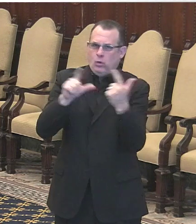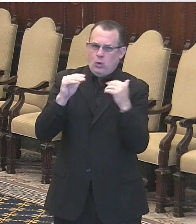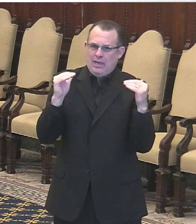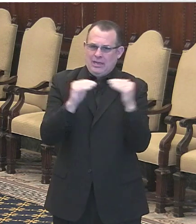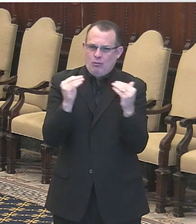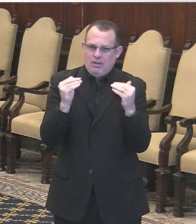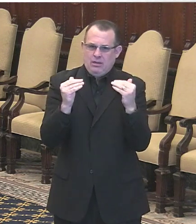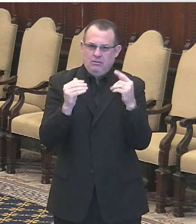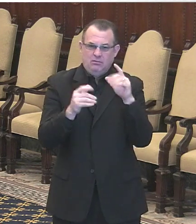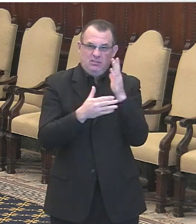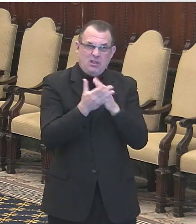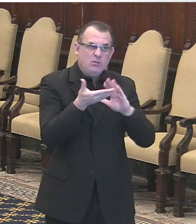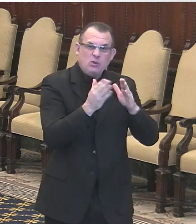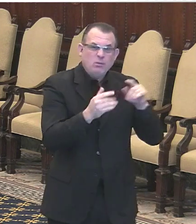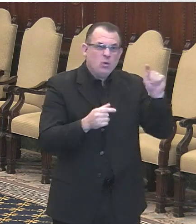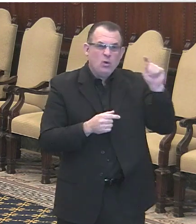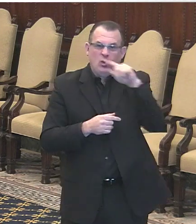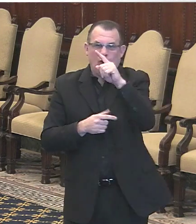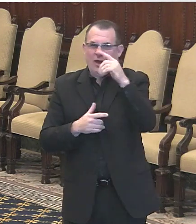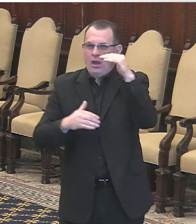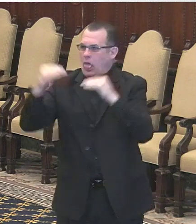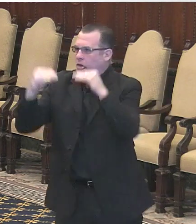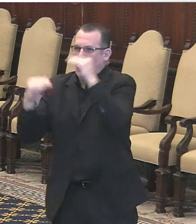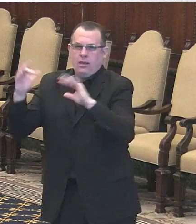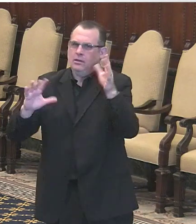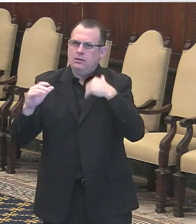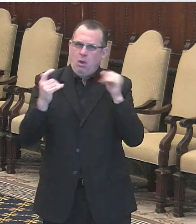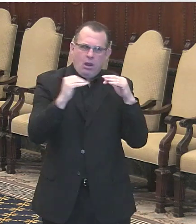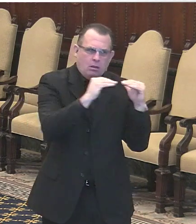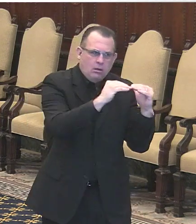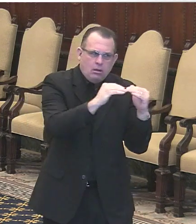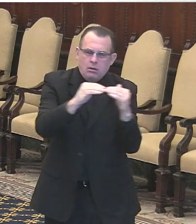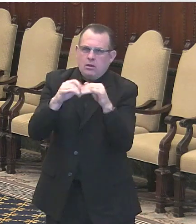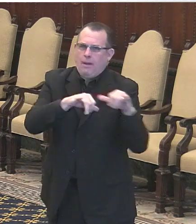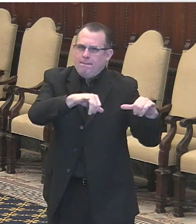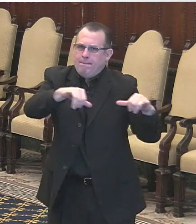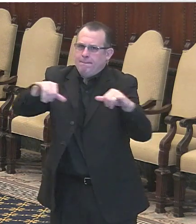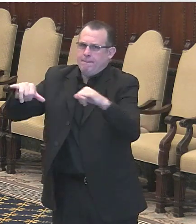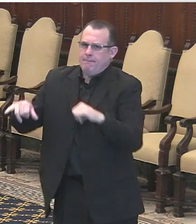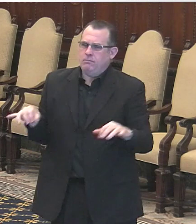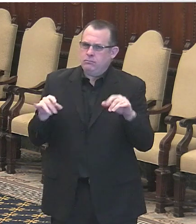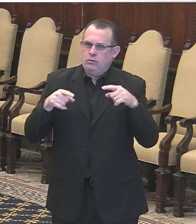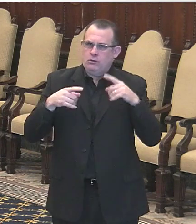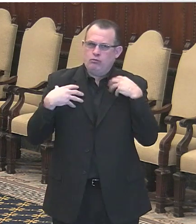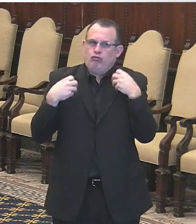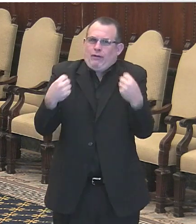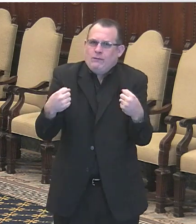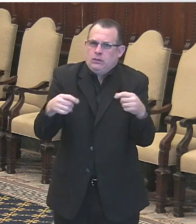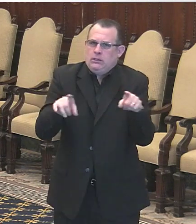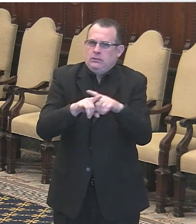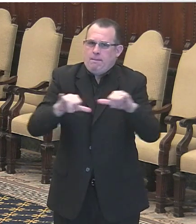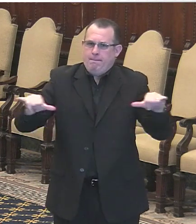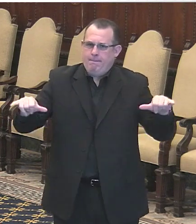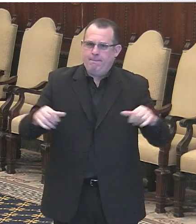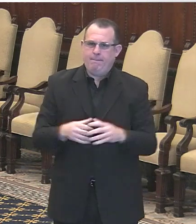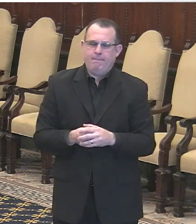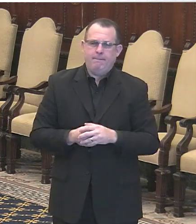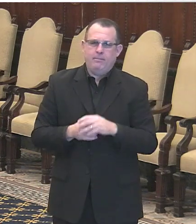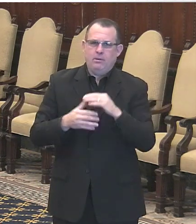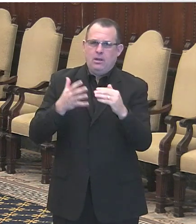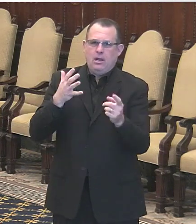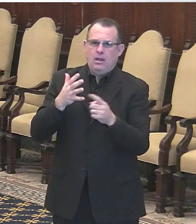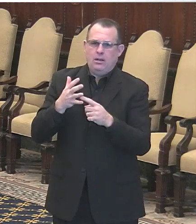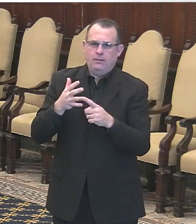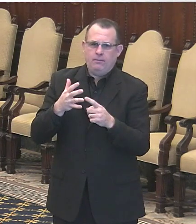disadvantaged communities to address inequities and ensure that all Philadelphians can recover and thrive after the pandemic. We are also committed to